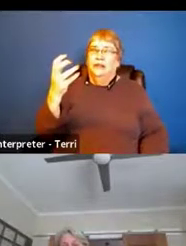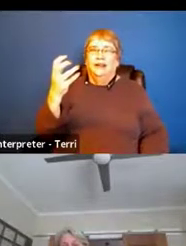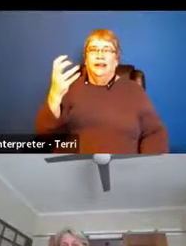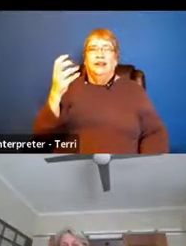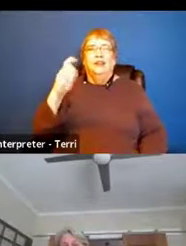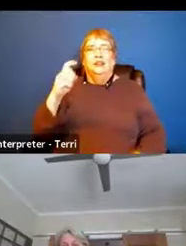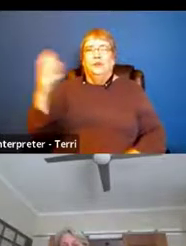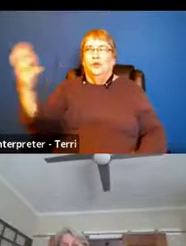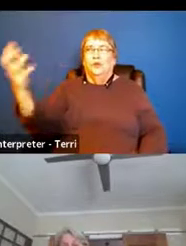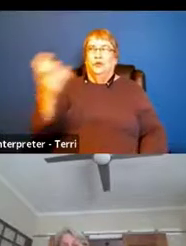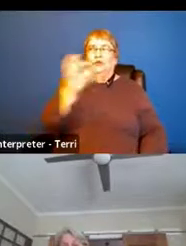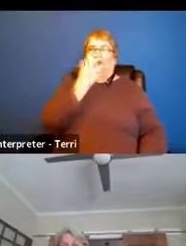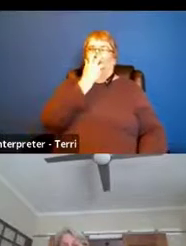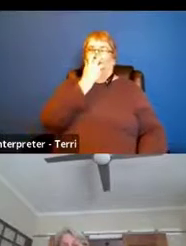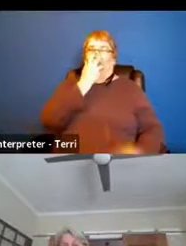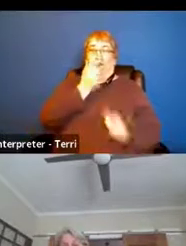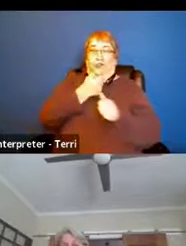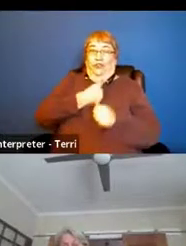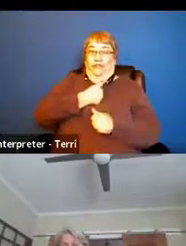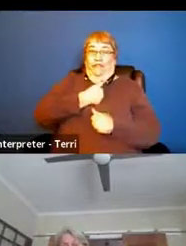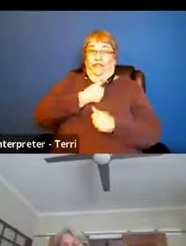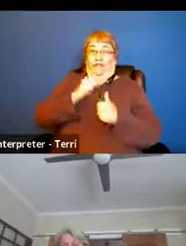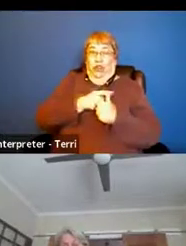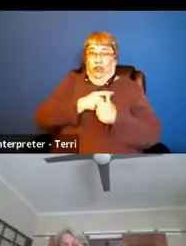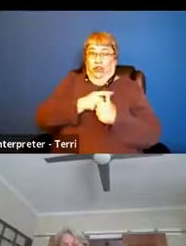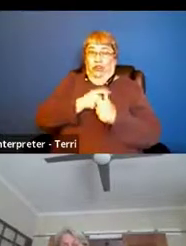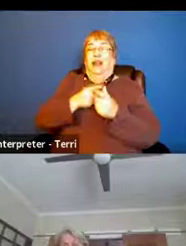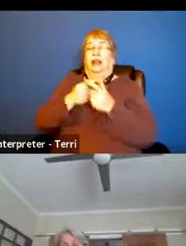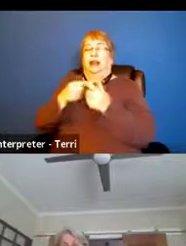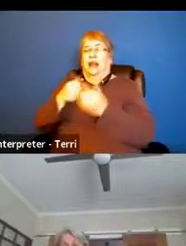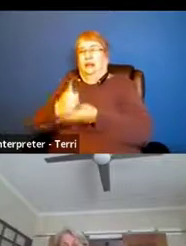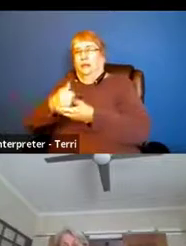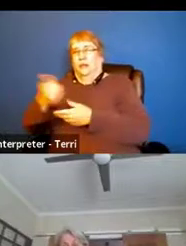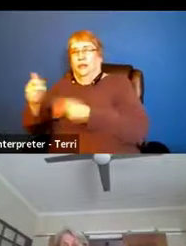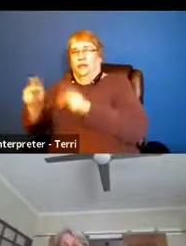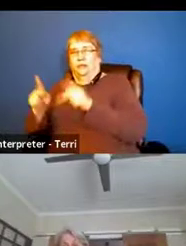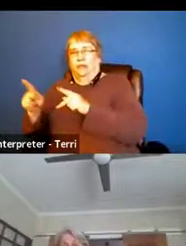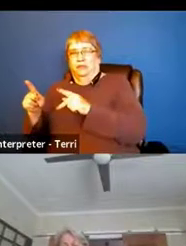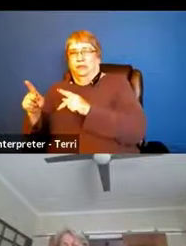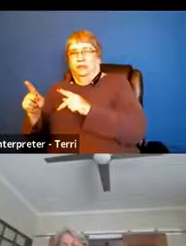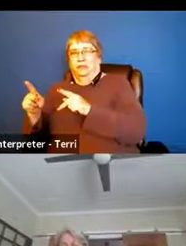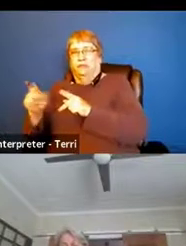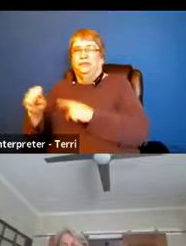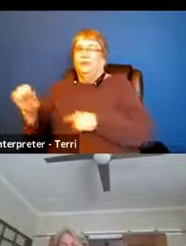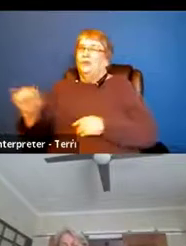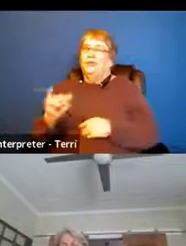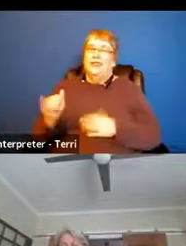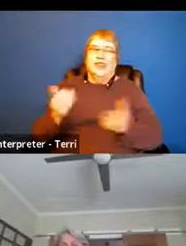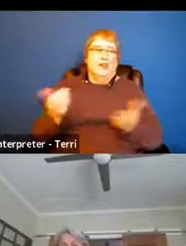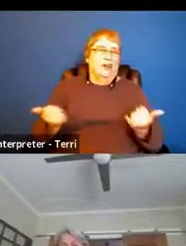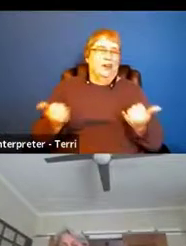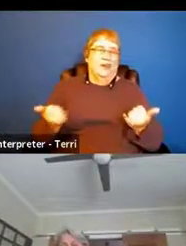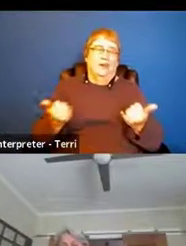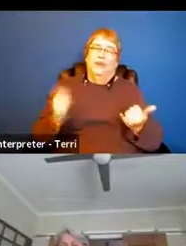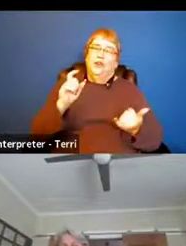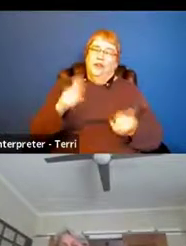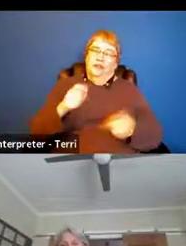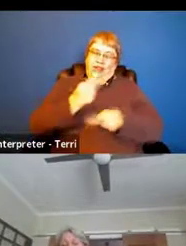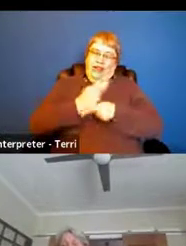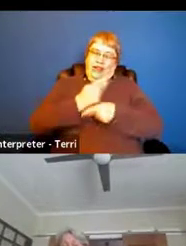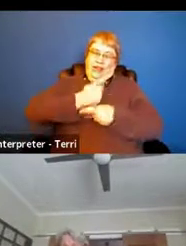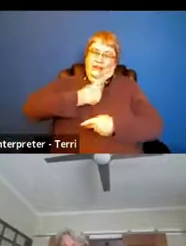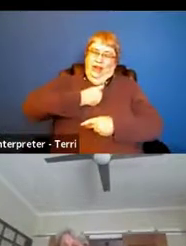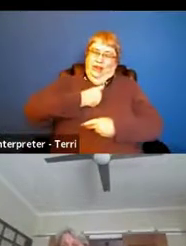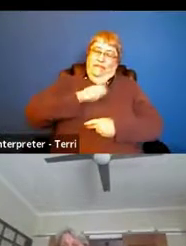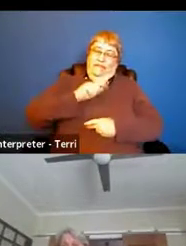we can't take care of someone else. And so not only is modeling important, even if you think, you know, the young person in my life is not paying attention, and if